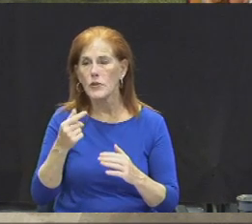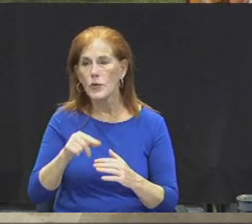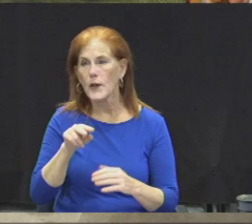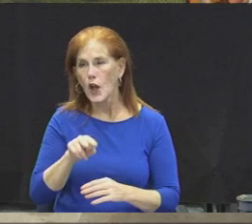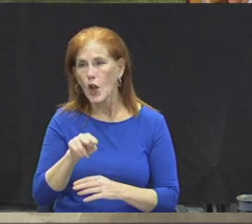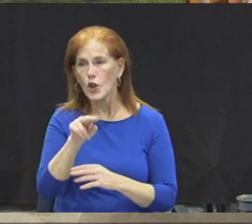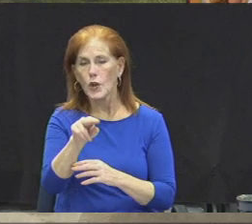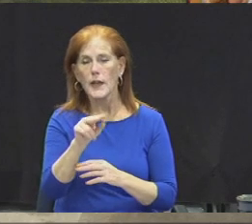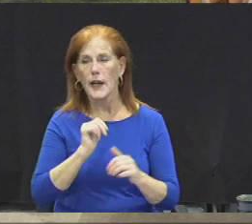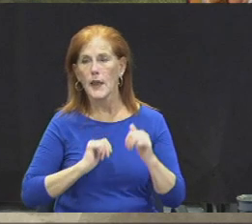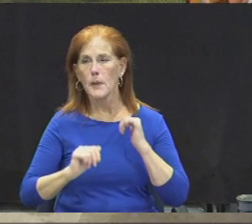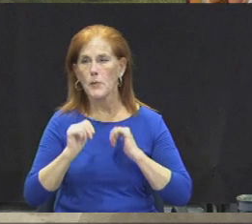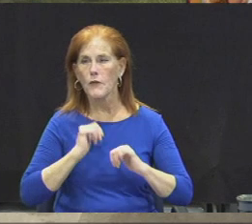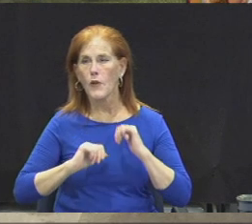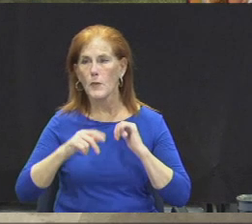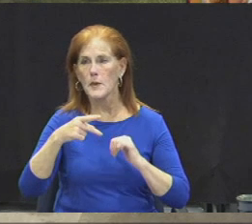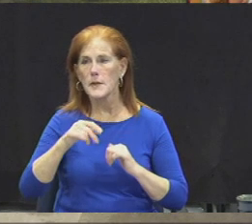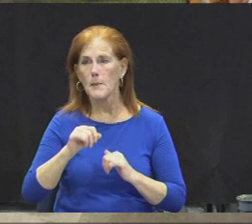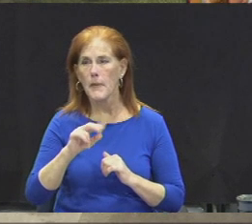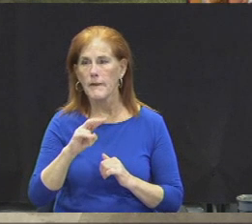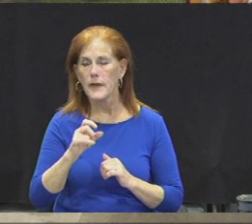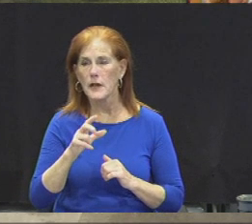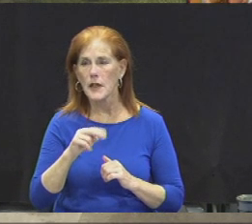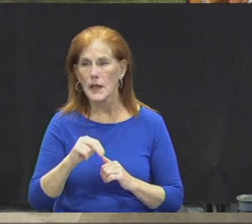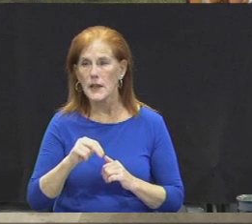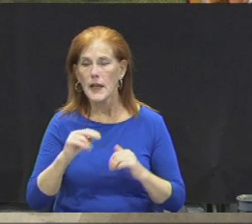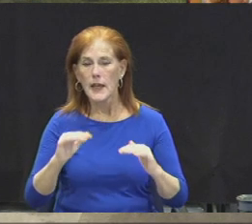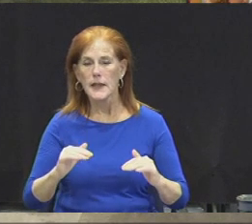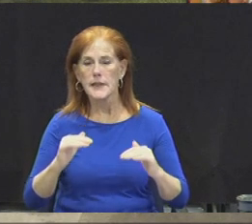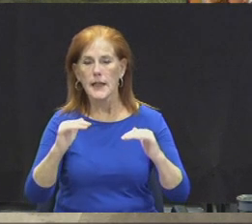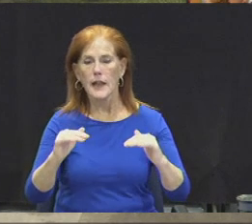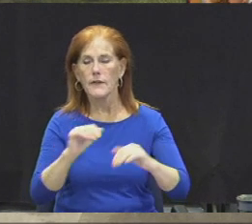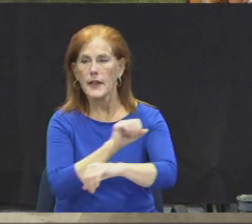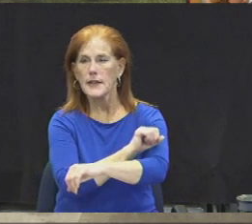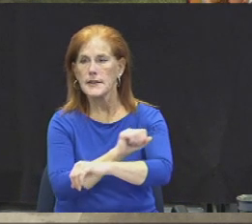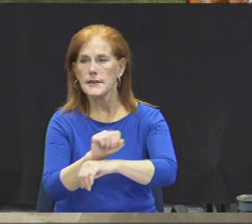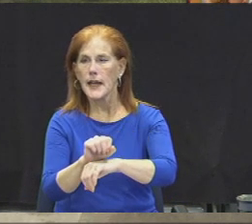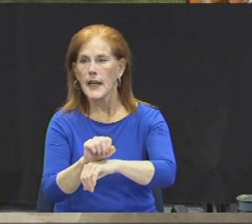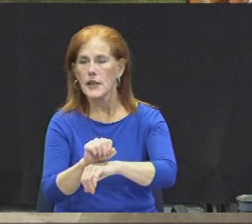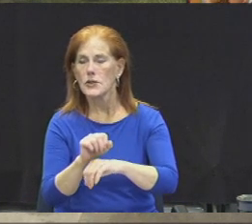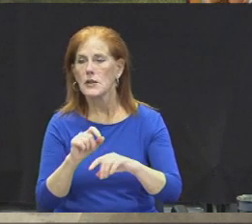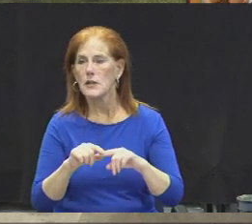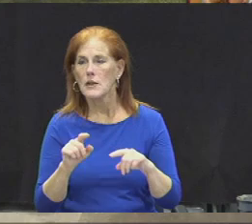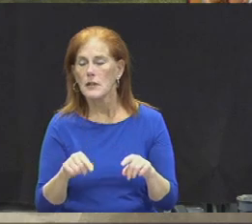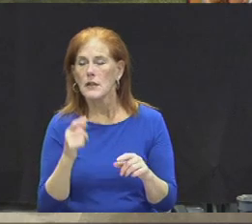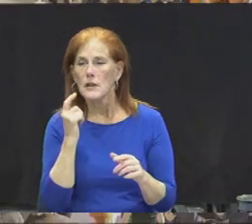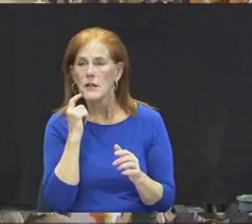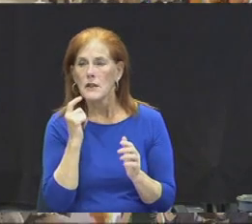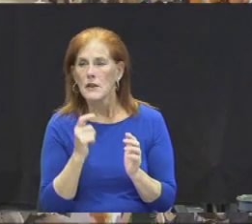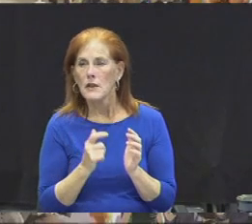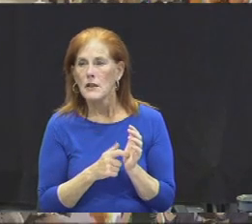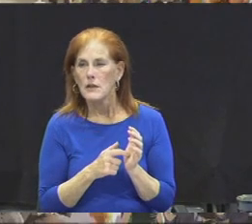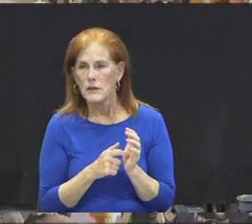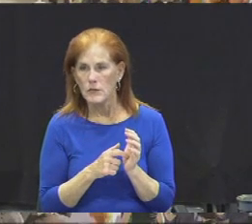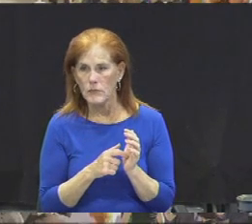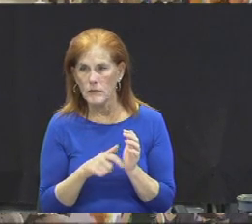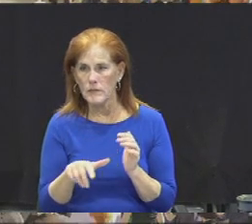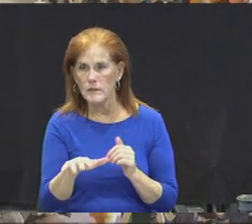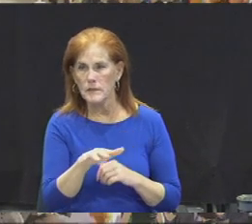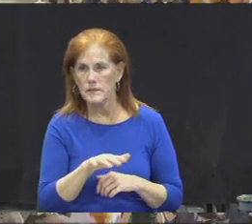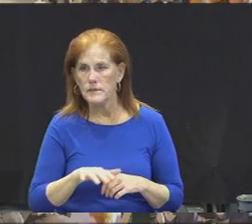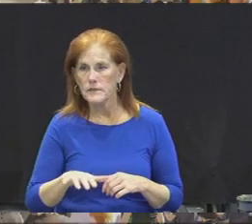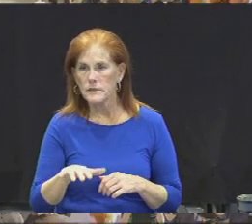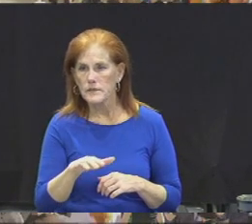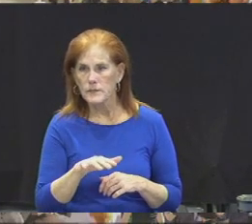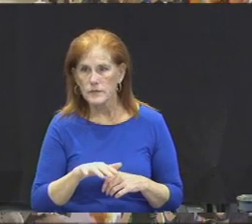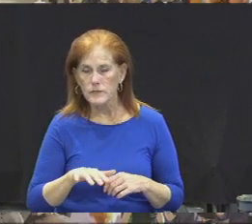at the performance pavilion. The performance pavilion is an elevated stage, but you can see in these areas, there's